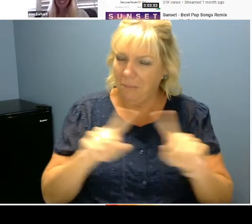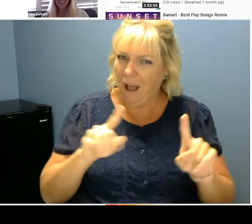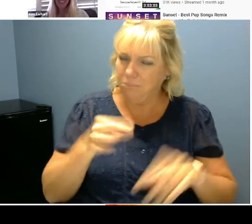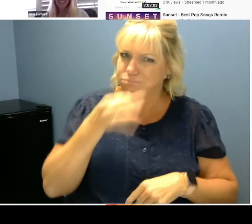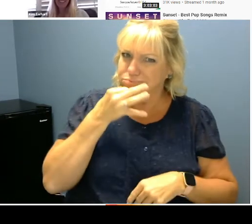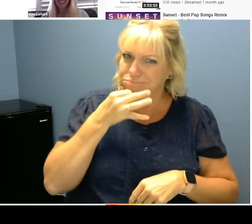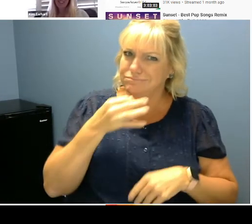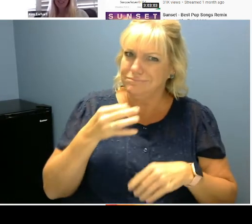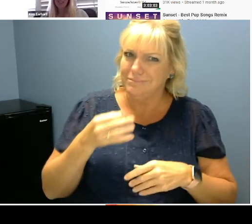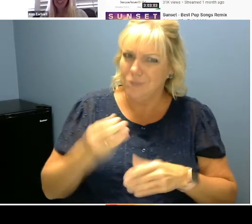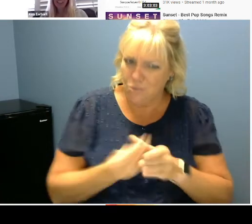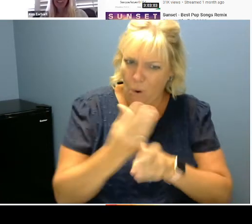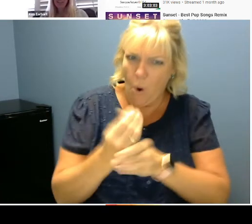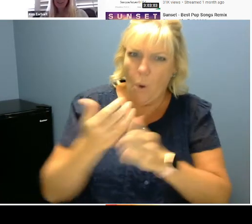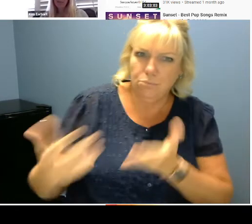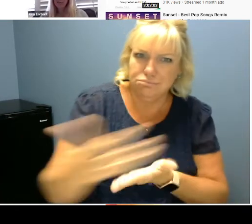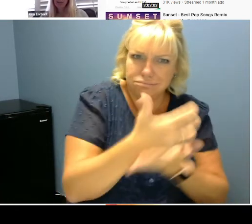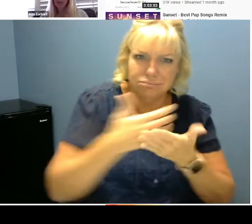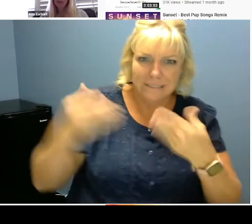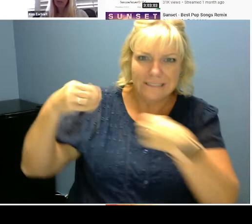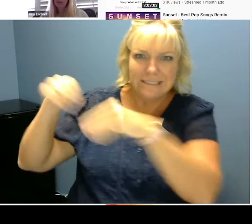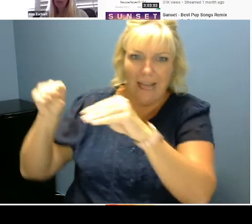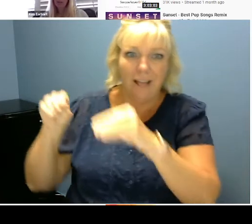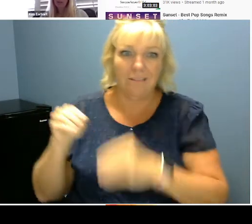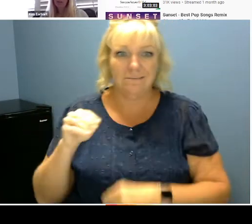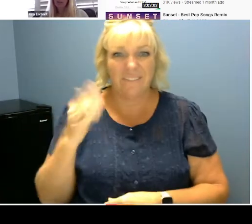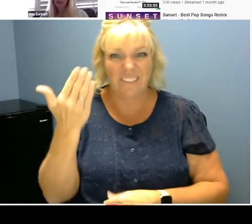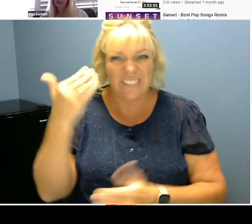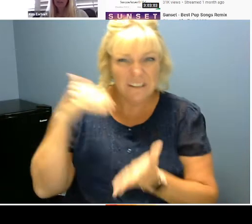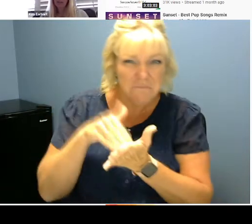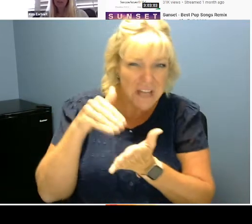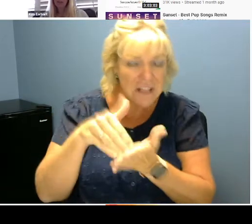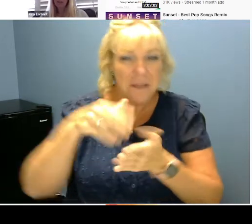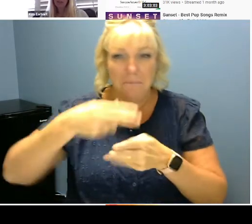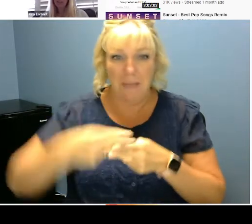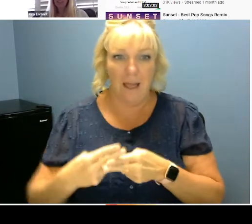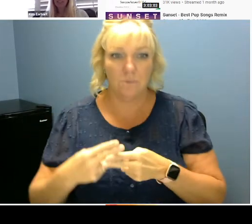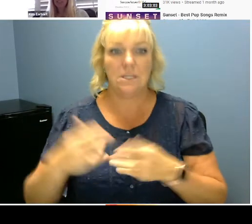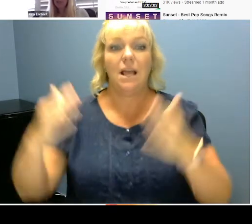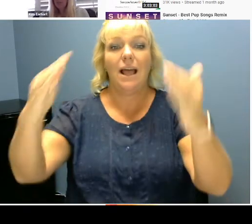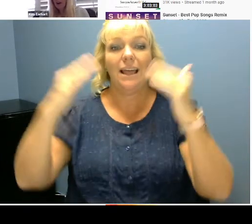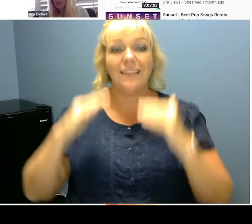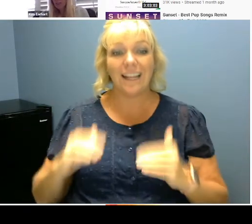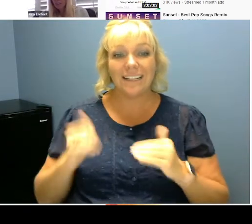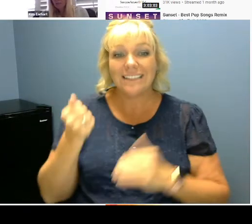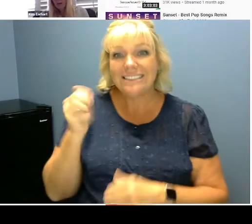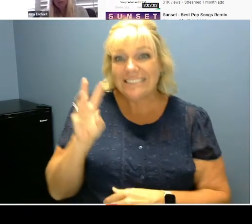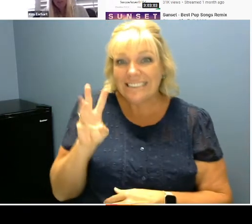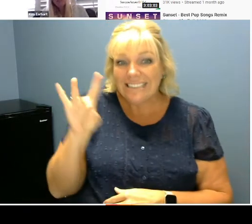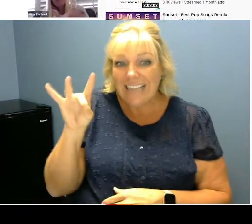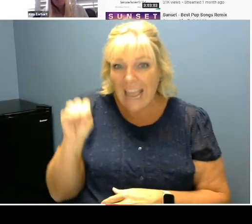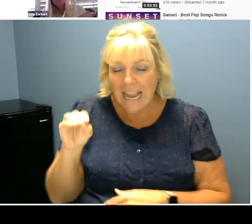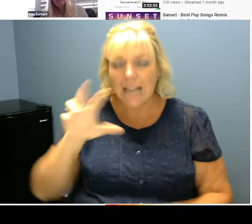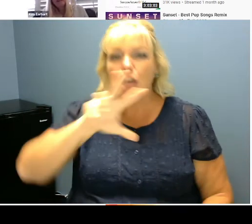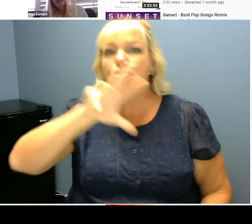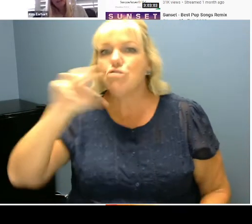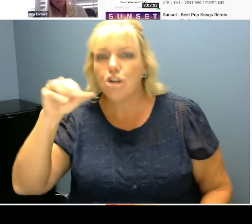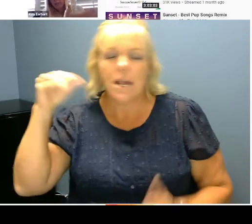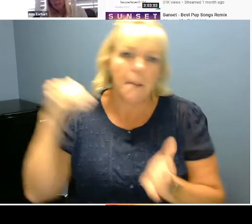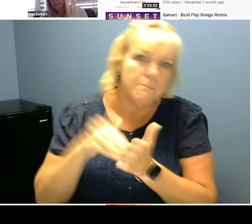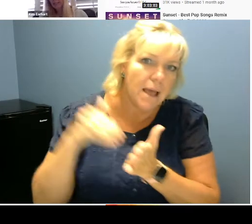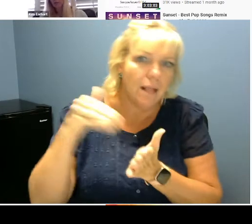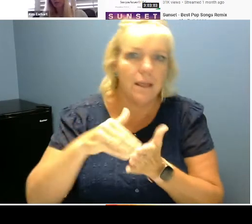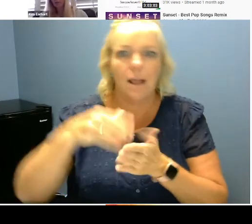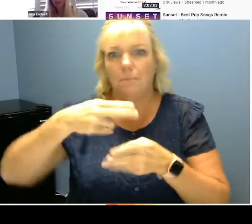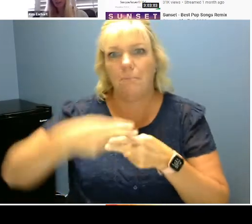the end of the 17th century, they're exporting around 30 million pounds of tobacco. It's obviously it was too late